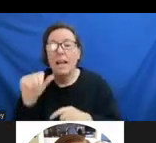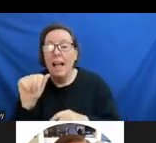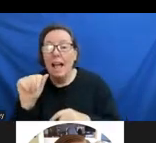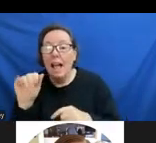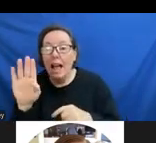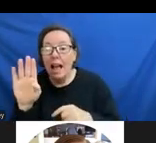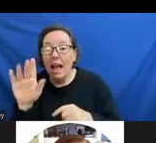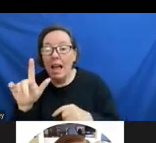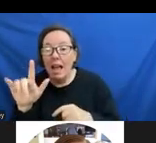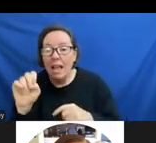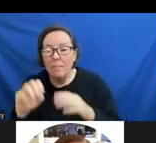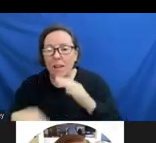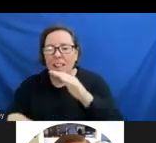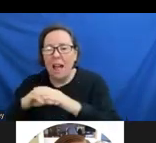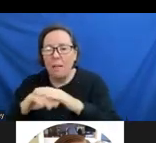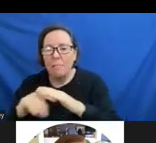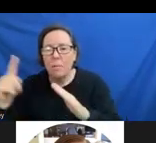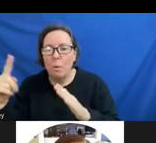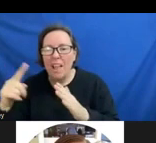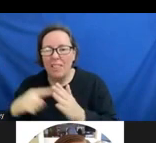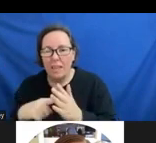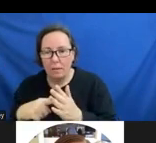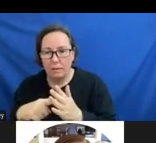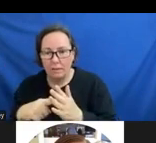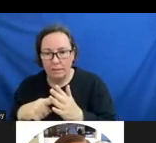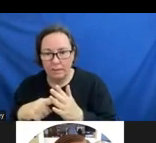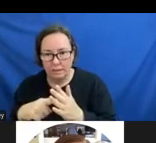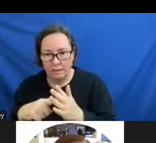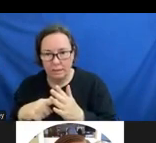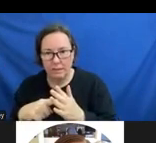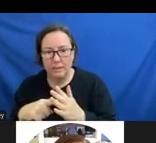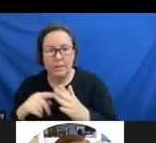without it affecting government benefits.